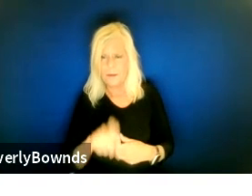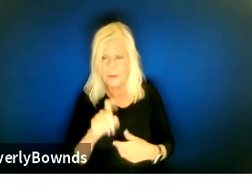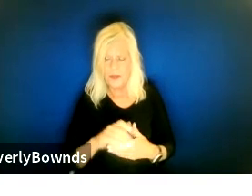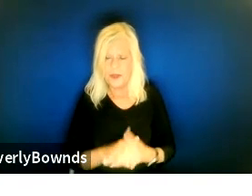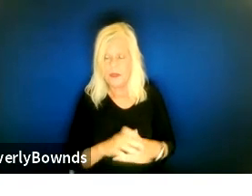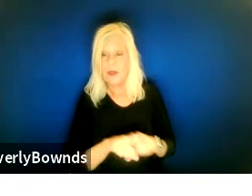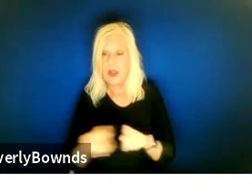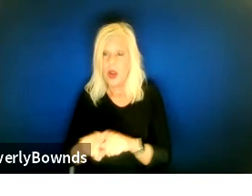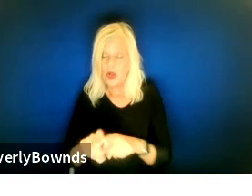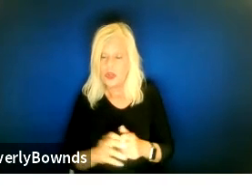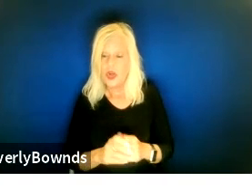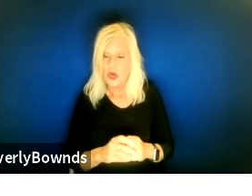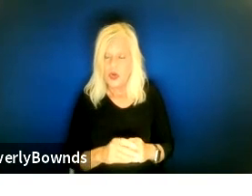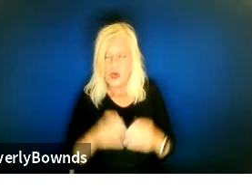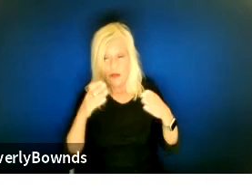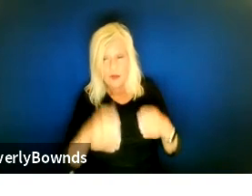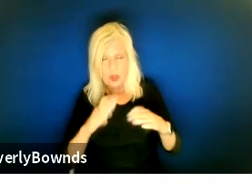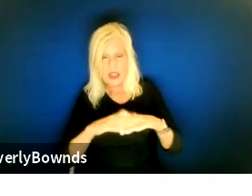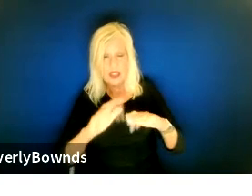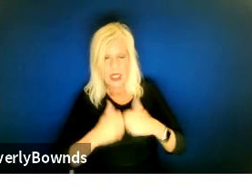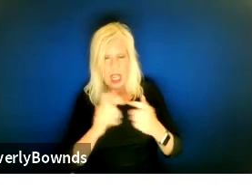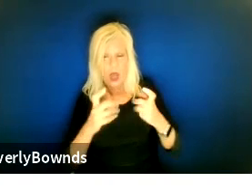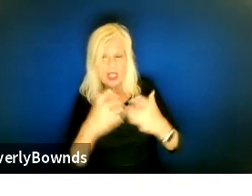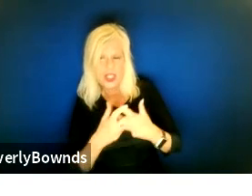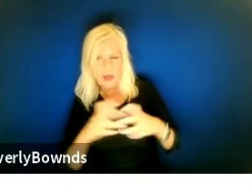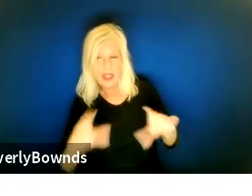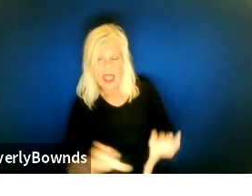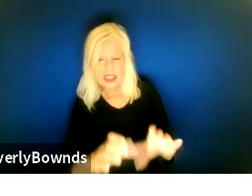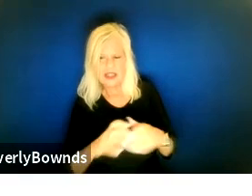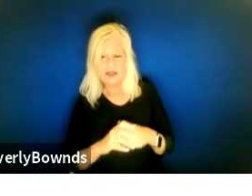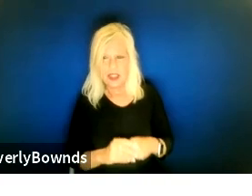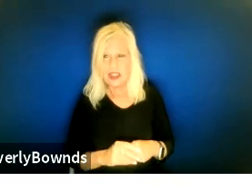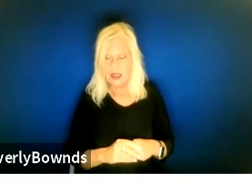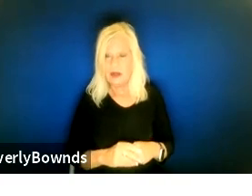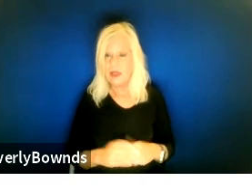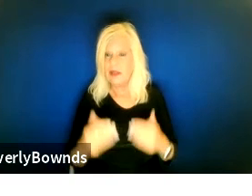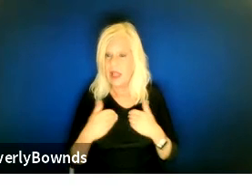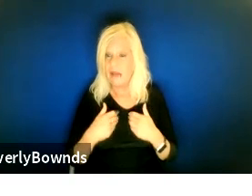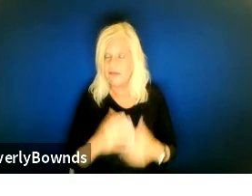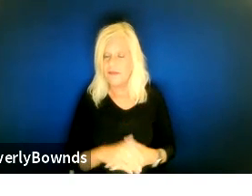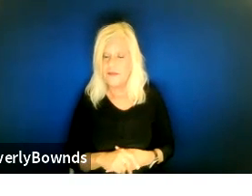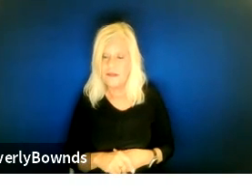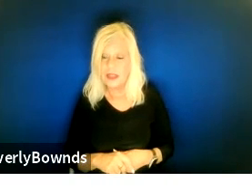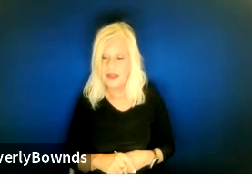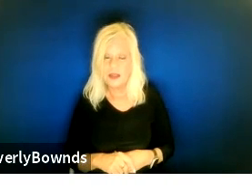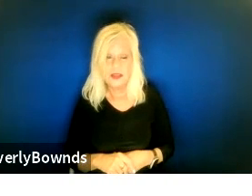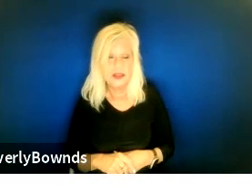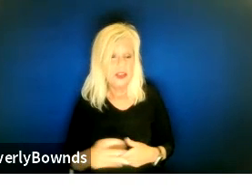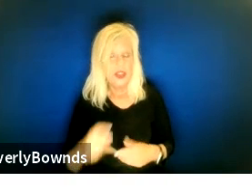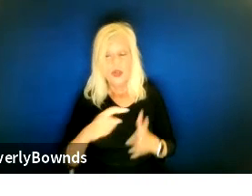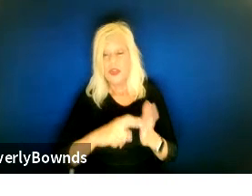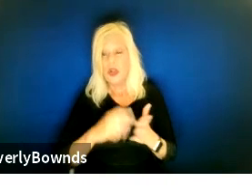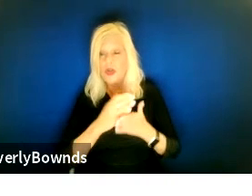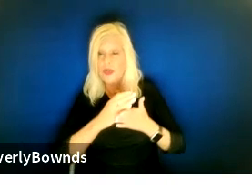the participant on how they can adapt the activity which is available at a given facility. So here you are seeing some of the